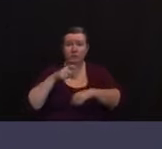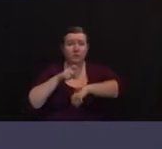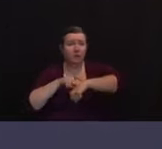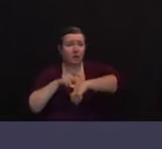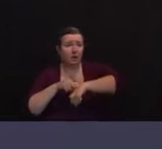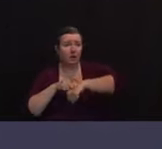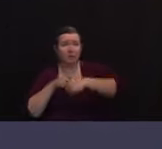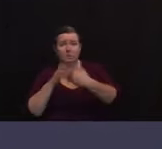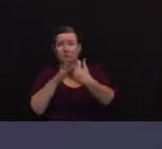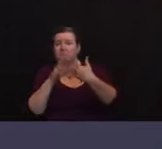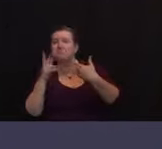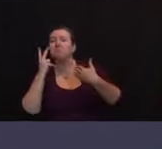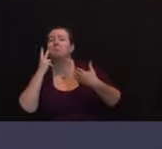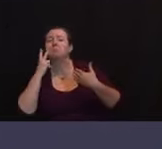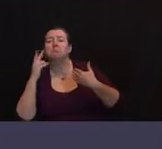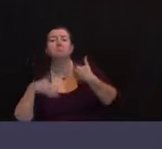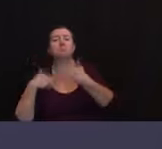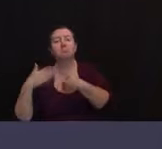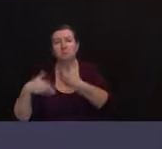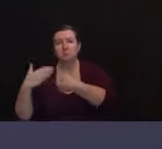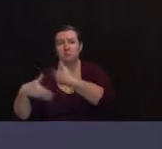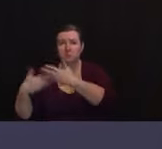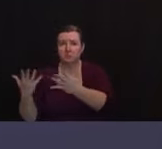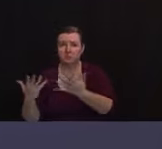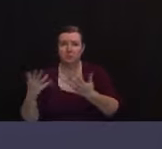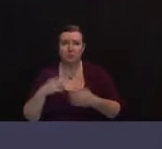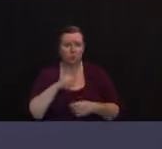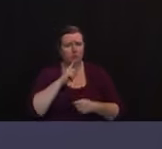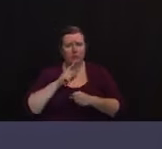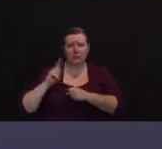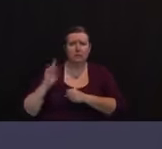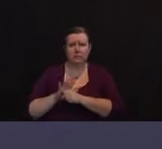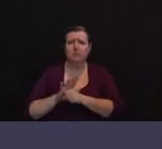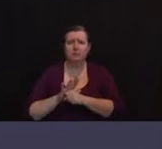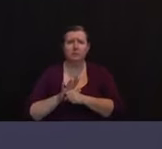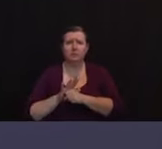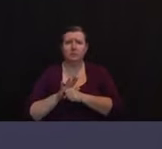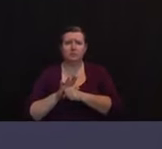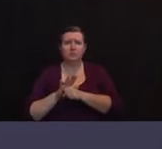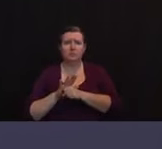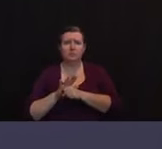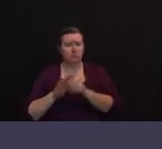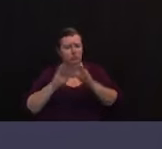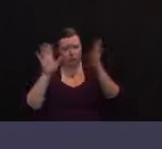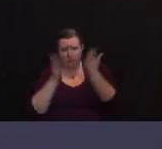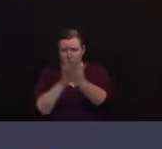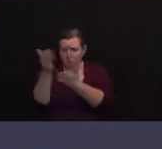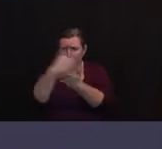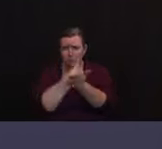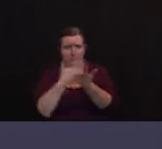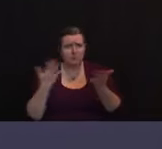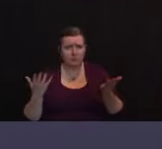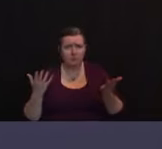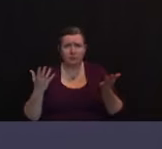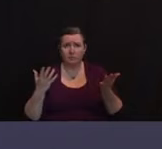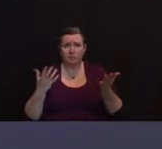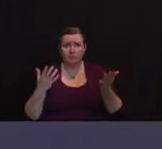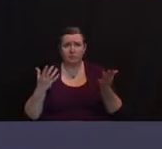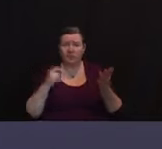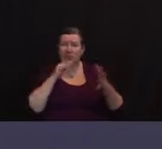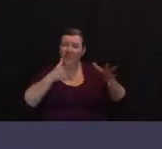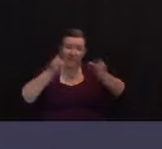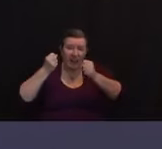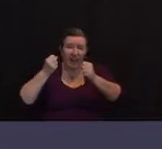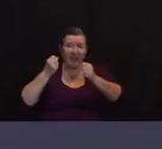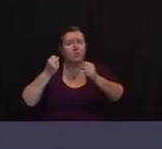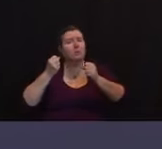sure something is disclosed and is transparent, which we are, but maybe not as fast as some people would like, but we will get there.